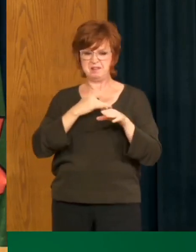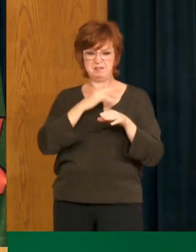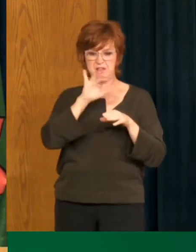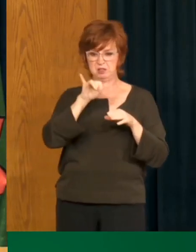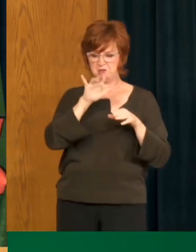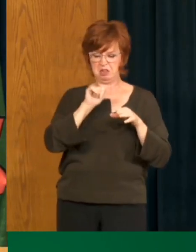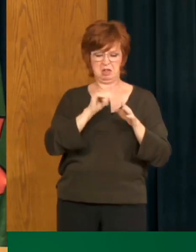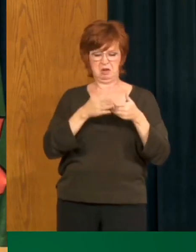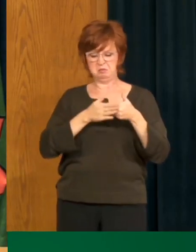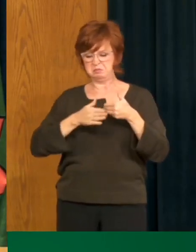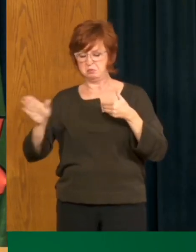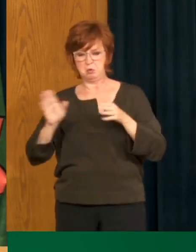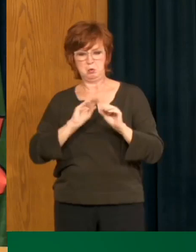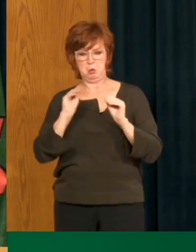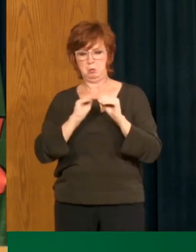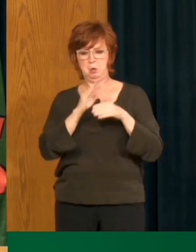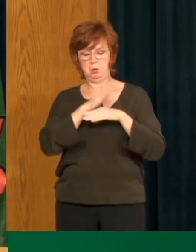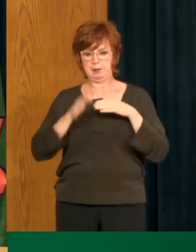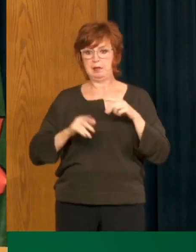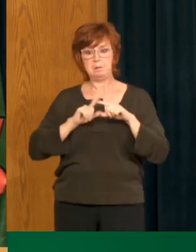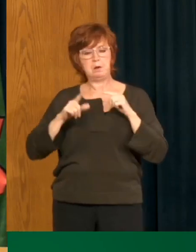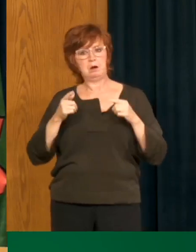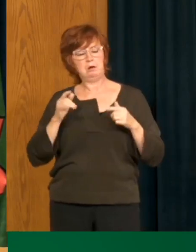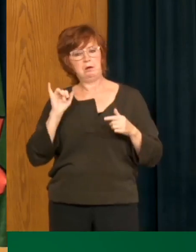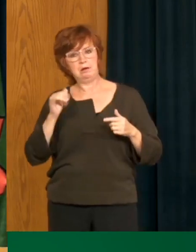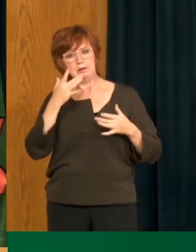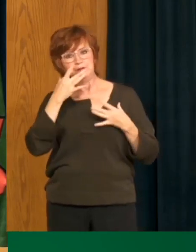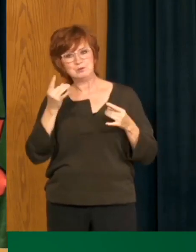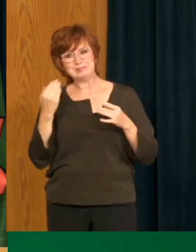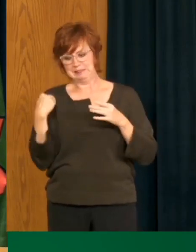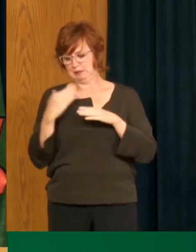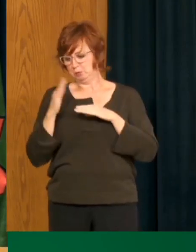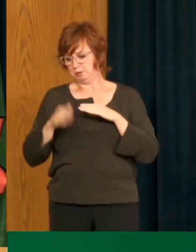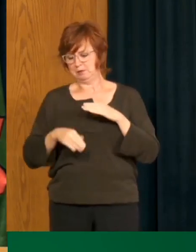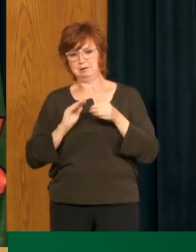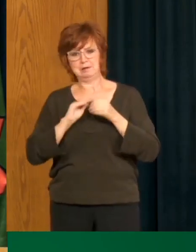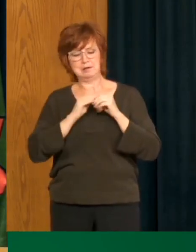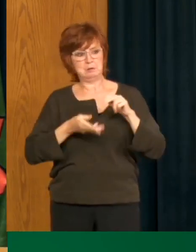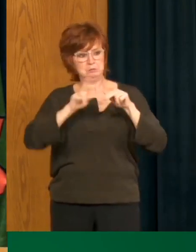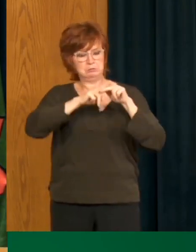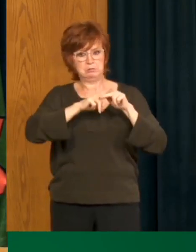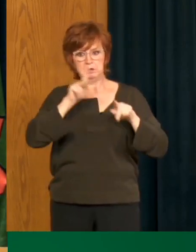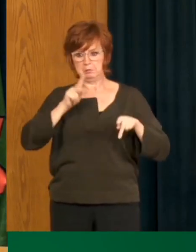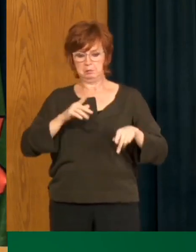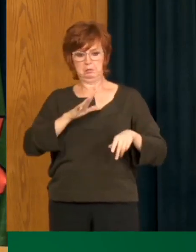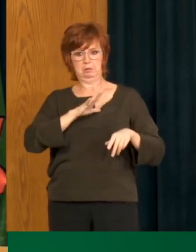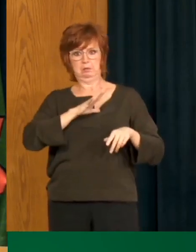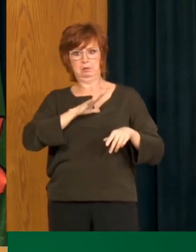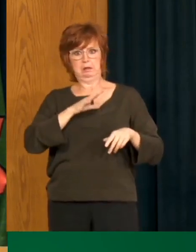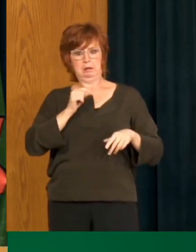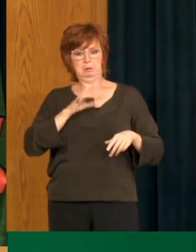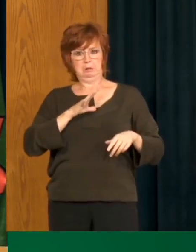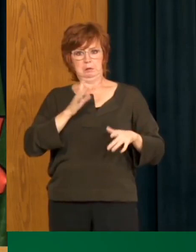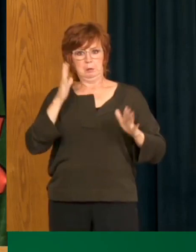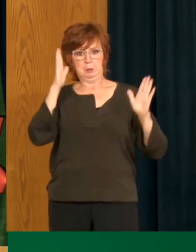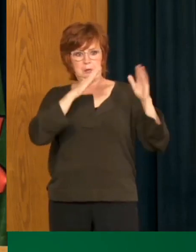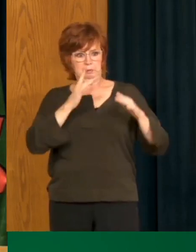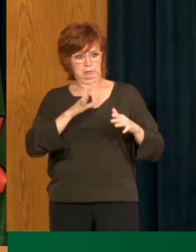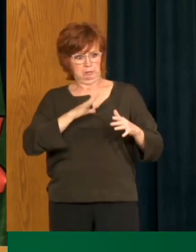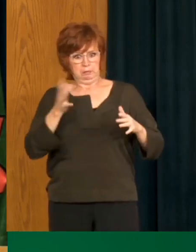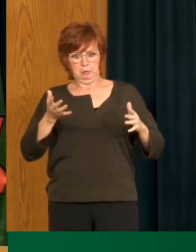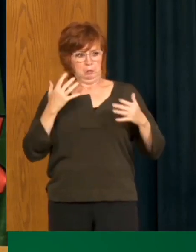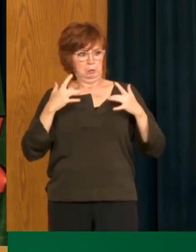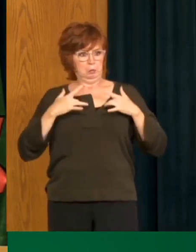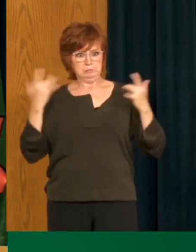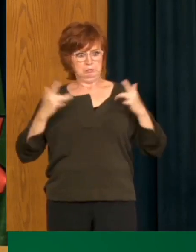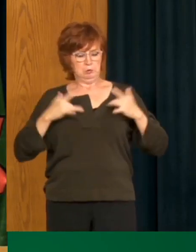case numbers and did not report, but this past weekend we did have some higher case numbers and it did create some concern, and for that reason, and because we want to